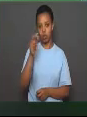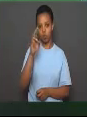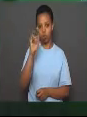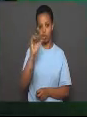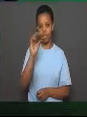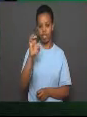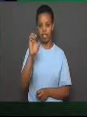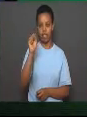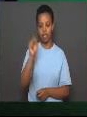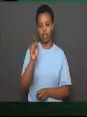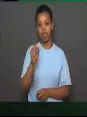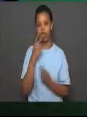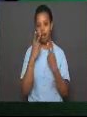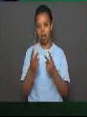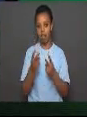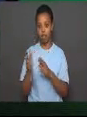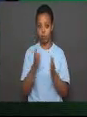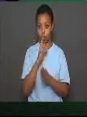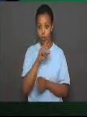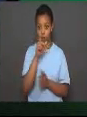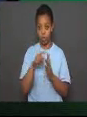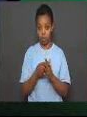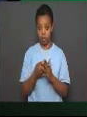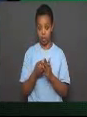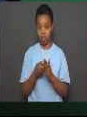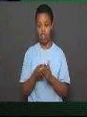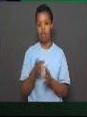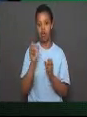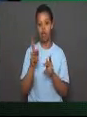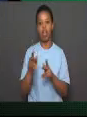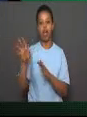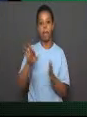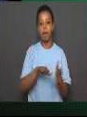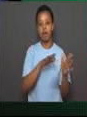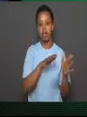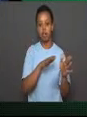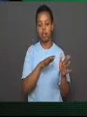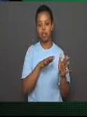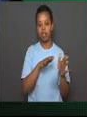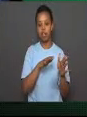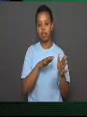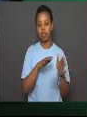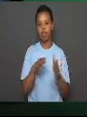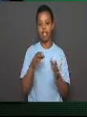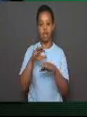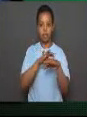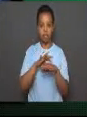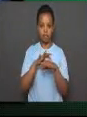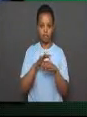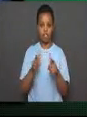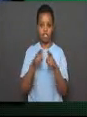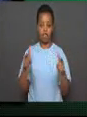begin? Marine regions cover over half of the Earth's surface. The